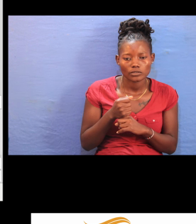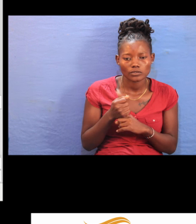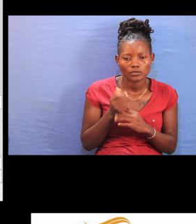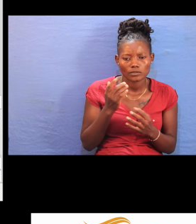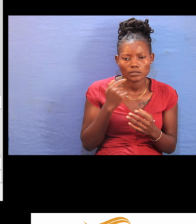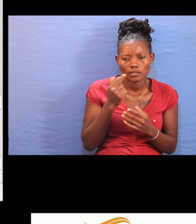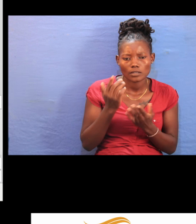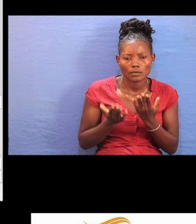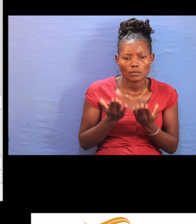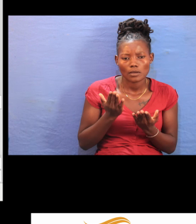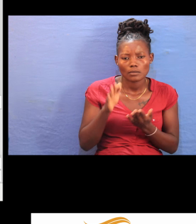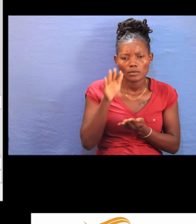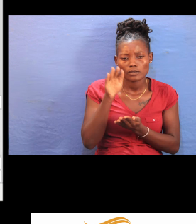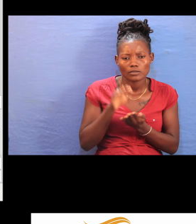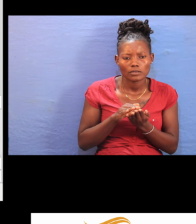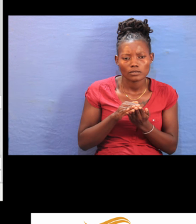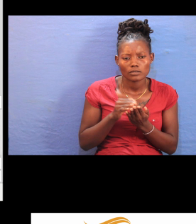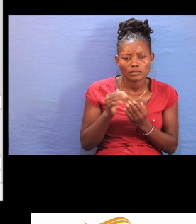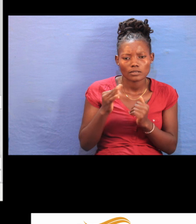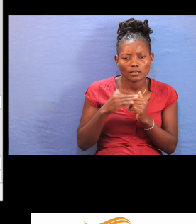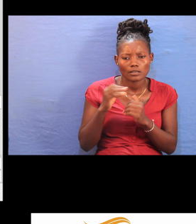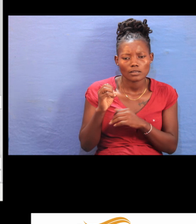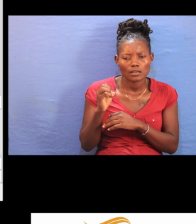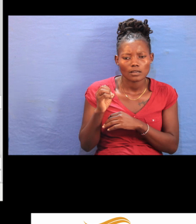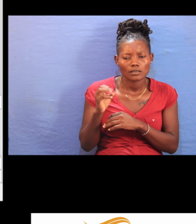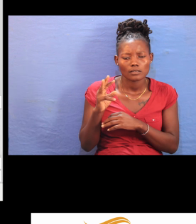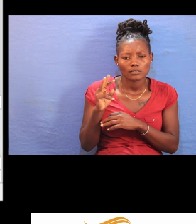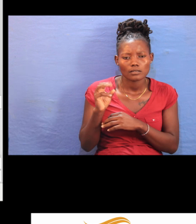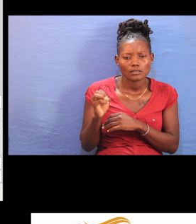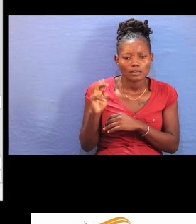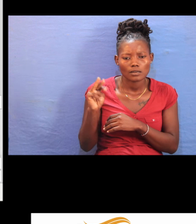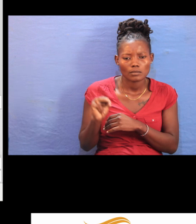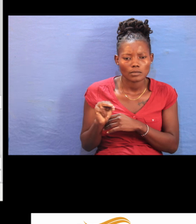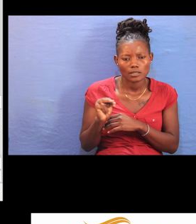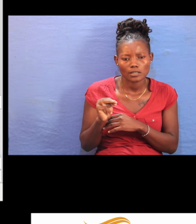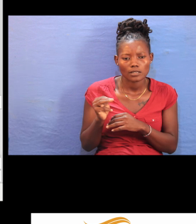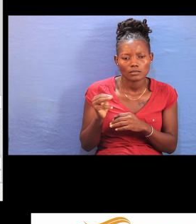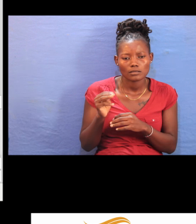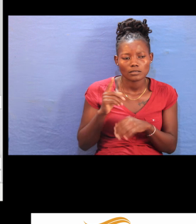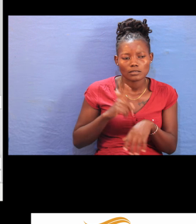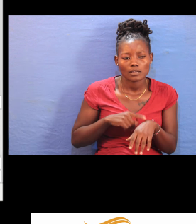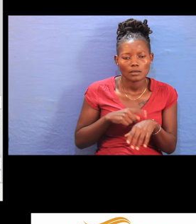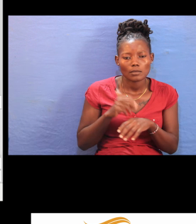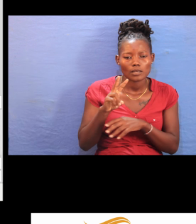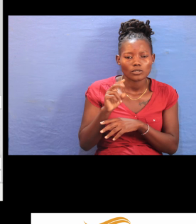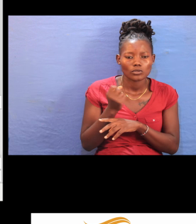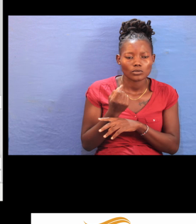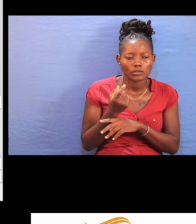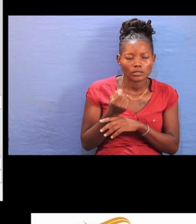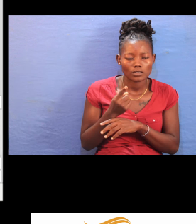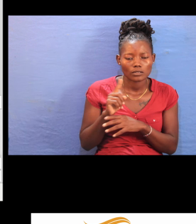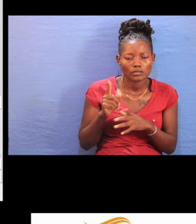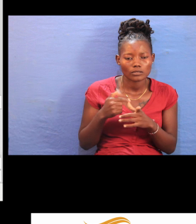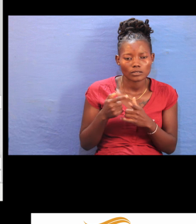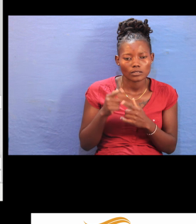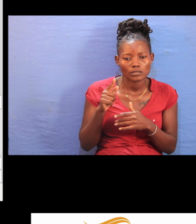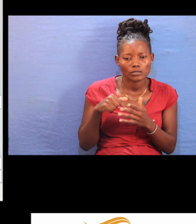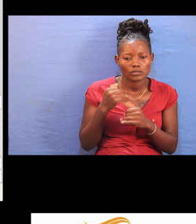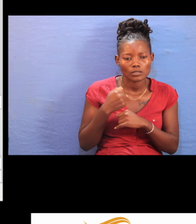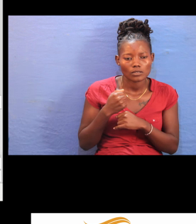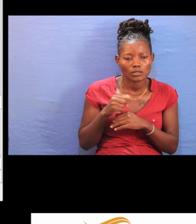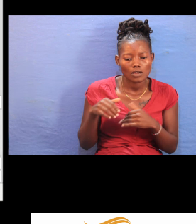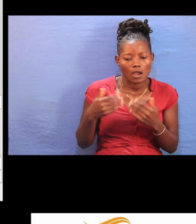maybe reducing 800-meter time by 2 seconds. But then, of course, what we're going to do is, how